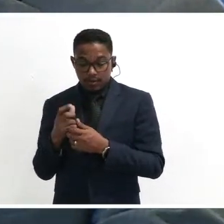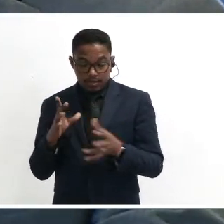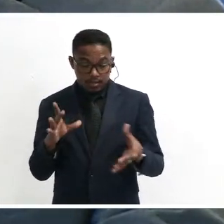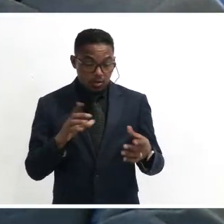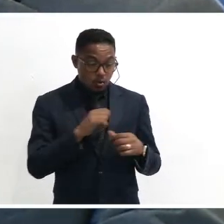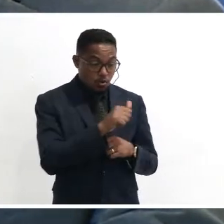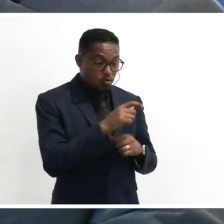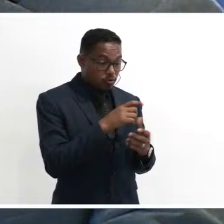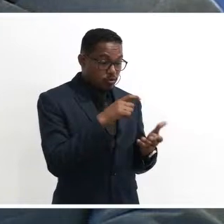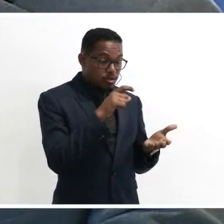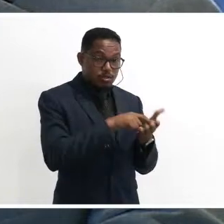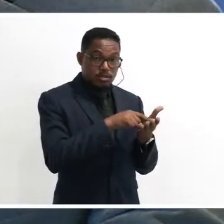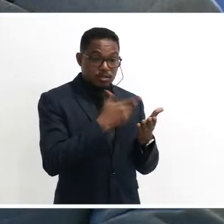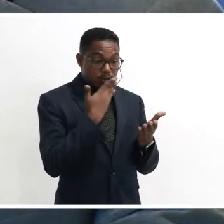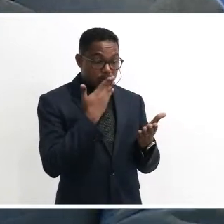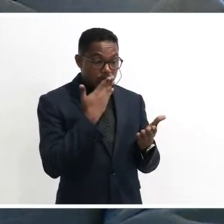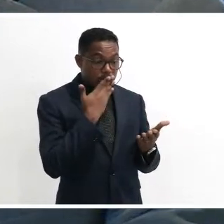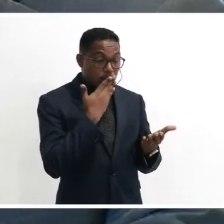the good chip.